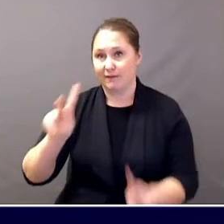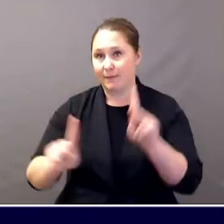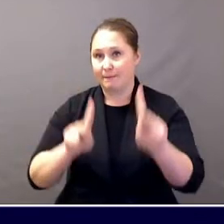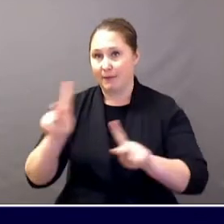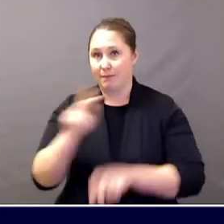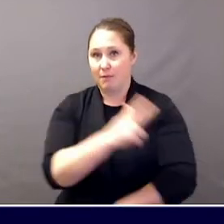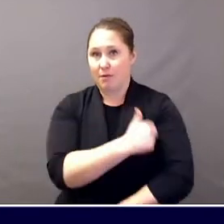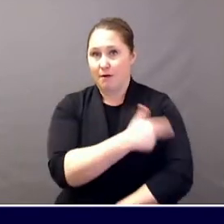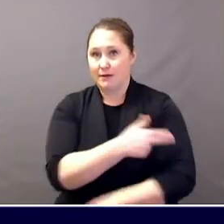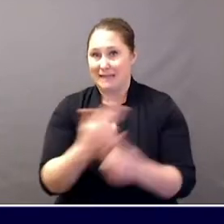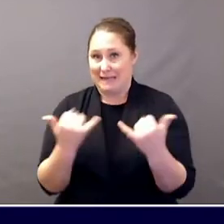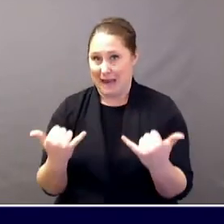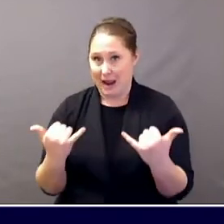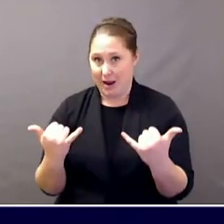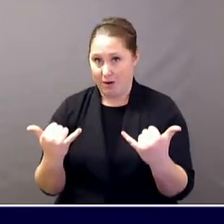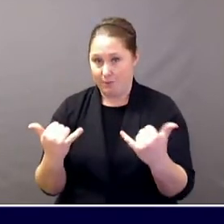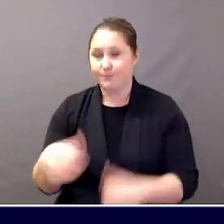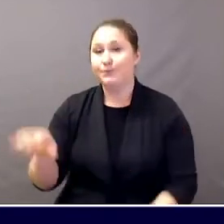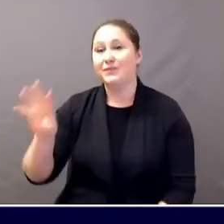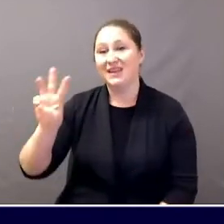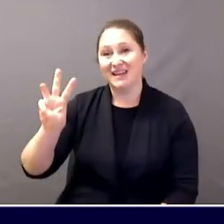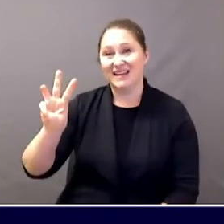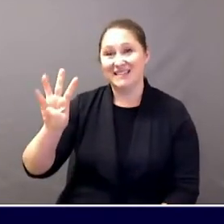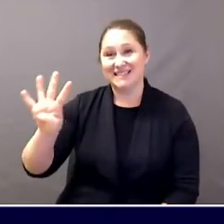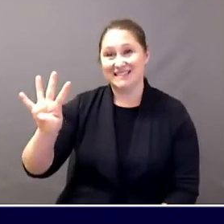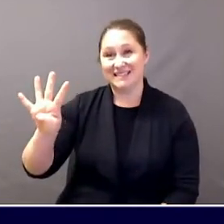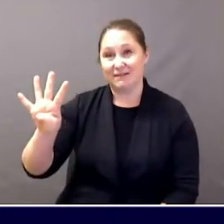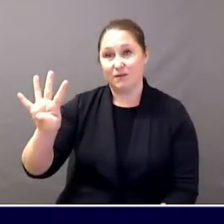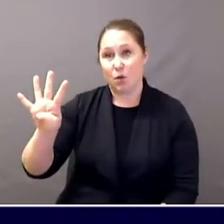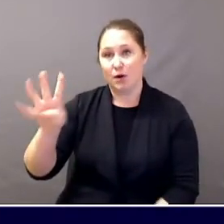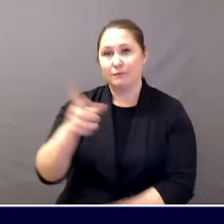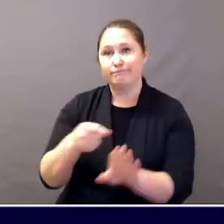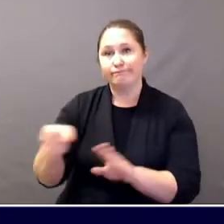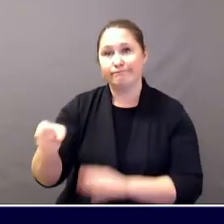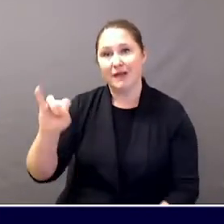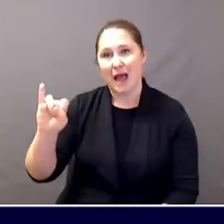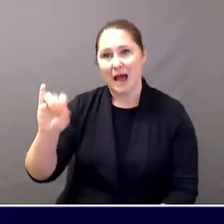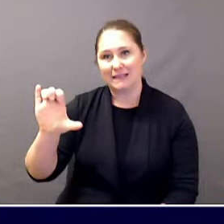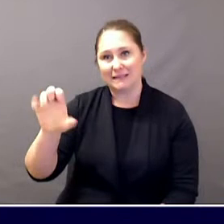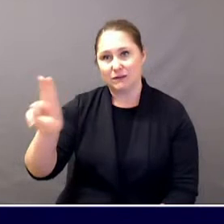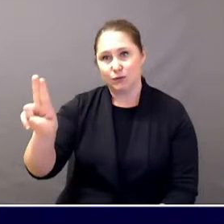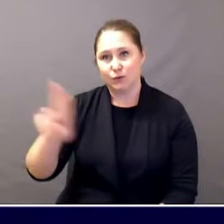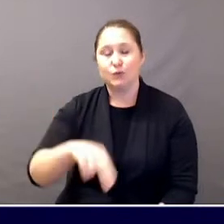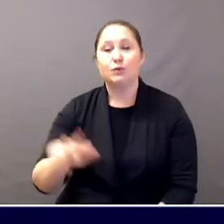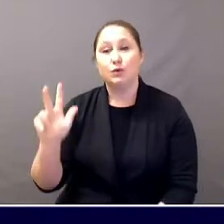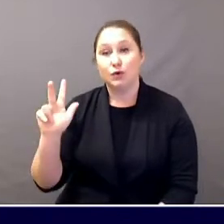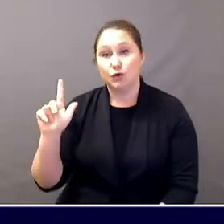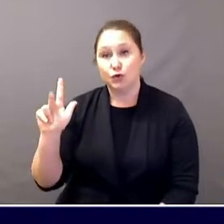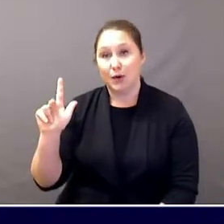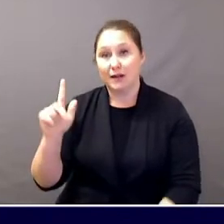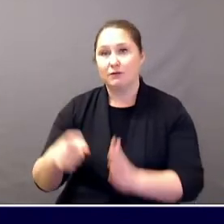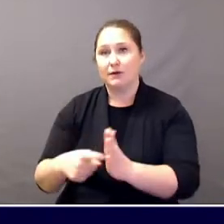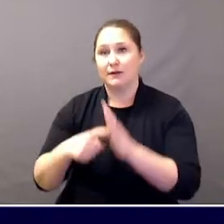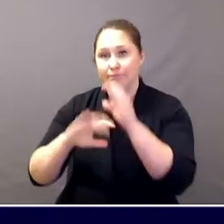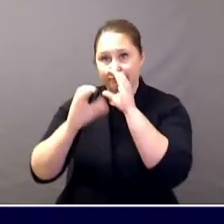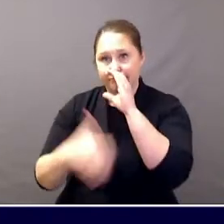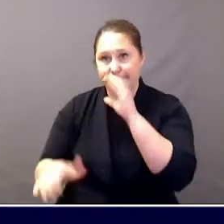hospital, 64 of whom are in the critical care unit, and 23 of whom are on a